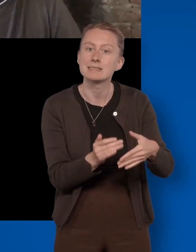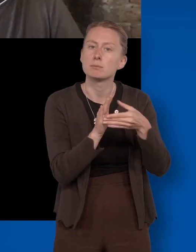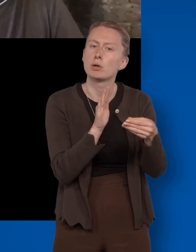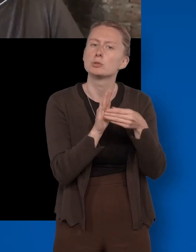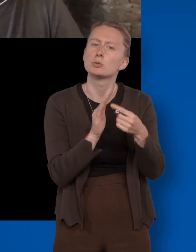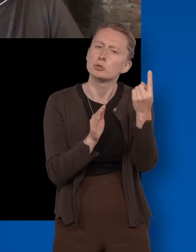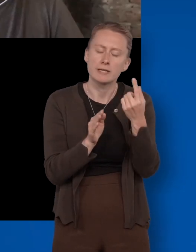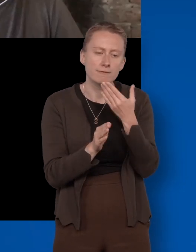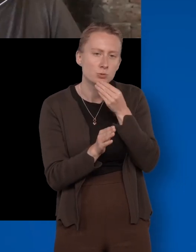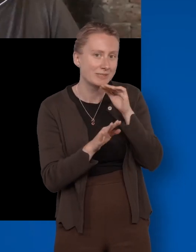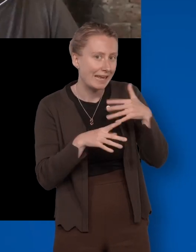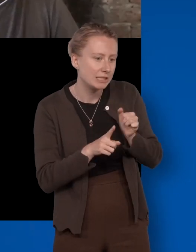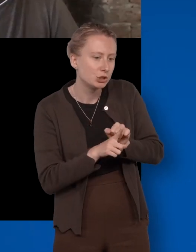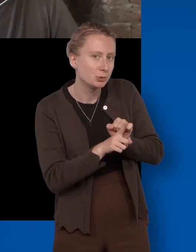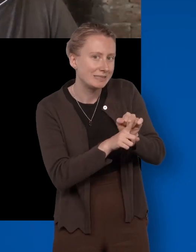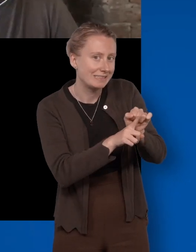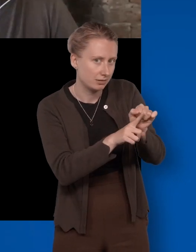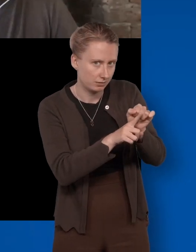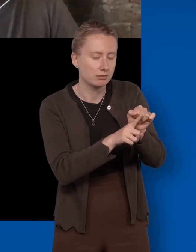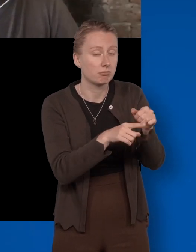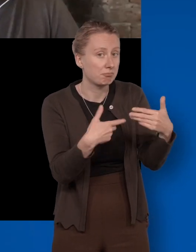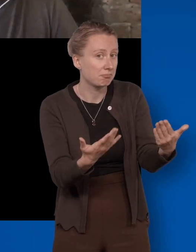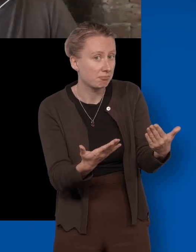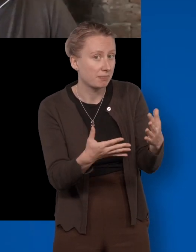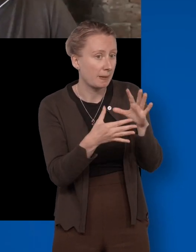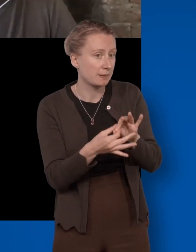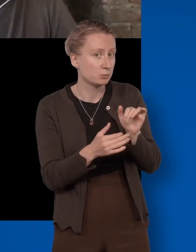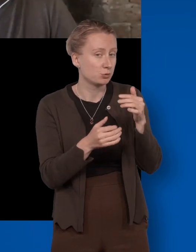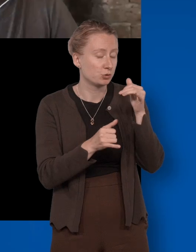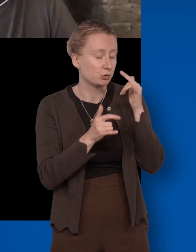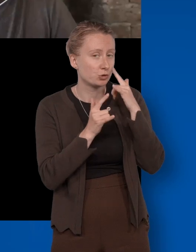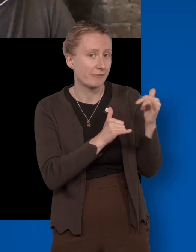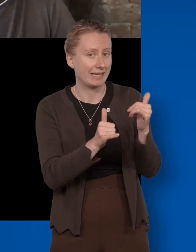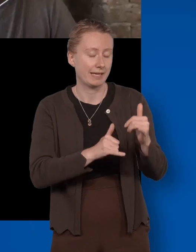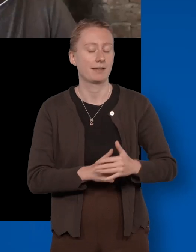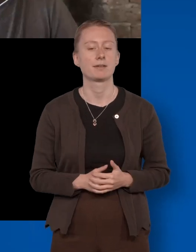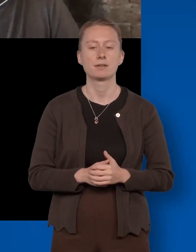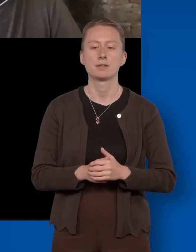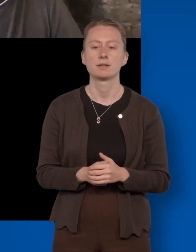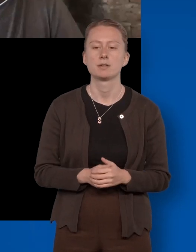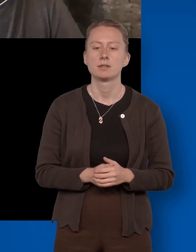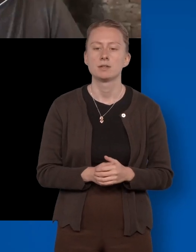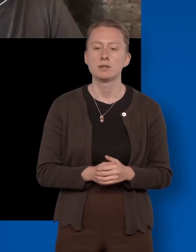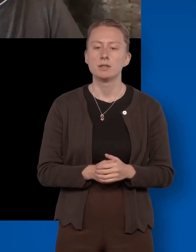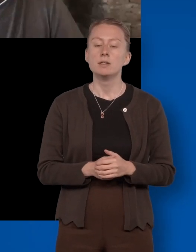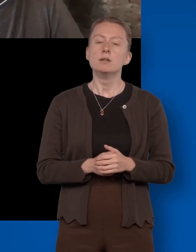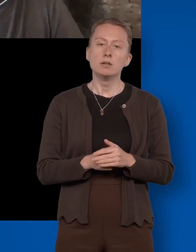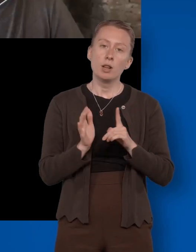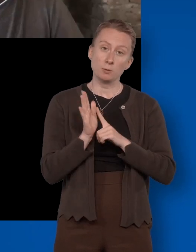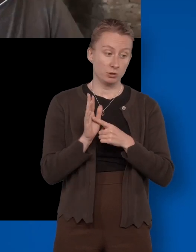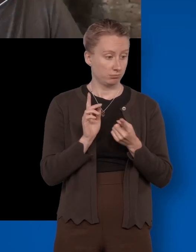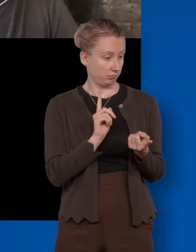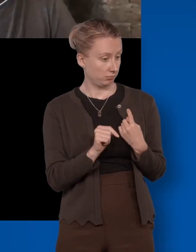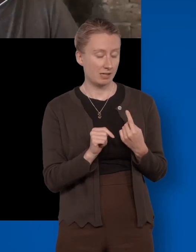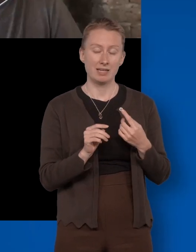use any tuning of the splitting model based on the survey? If the question asks sort of, we do fine tuning as such,